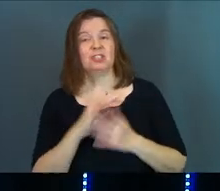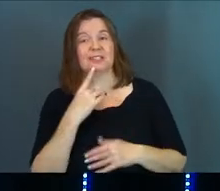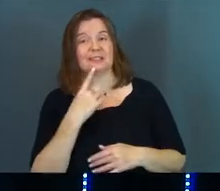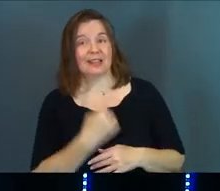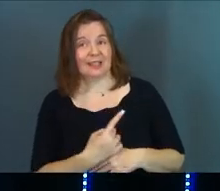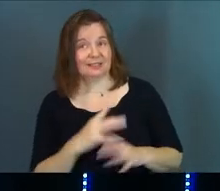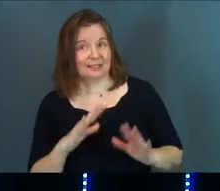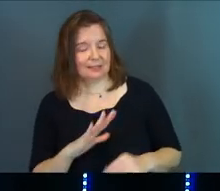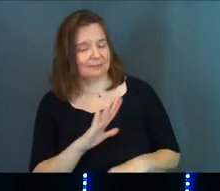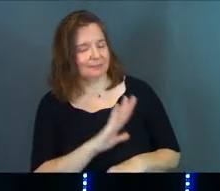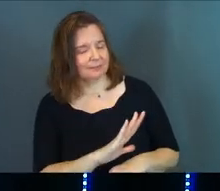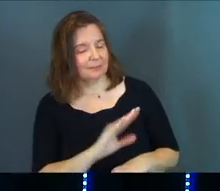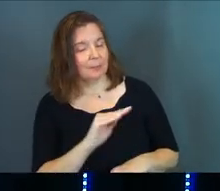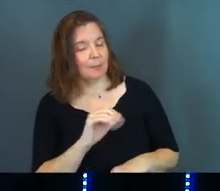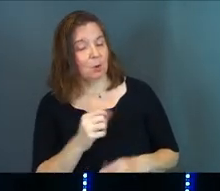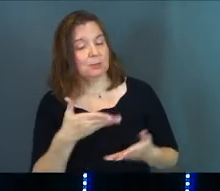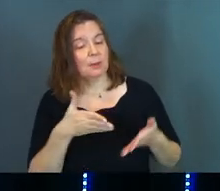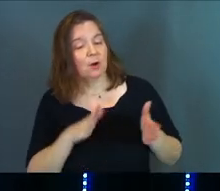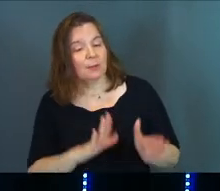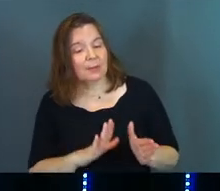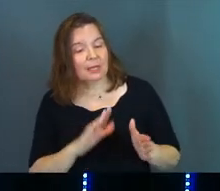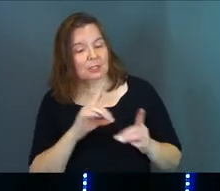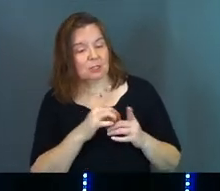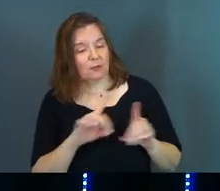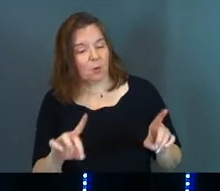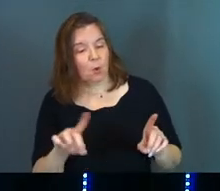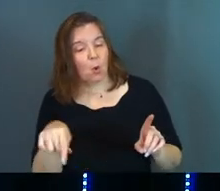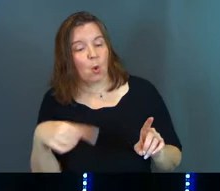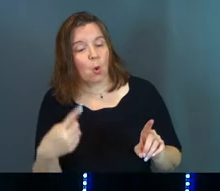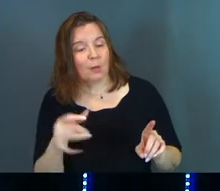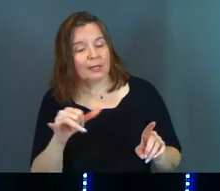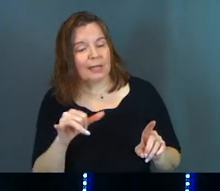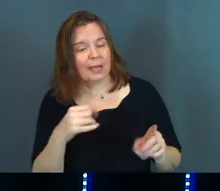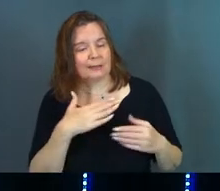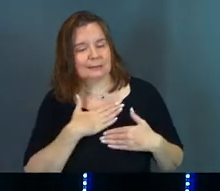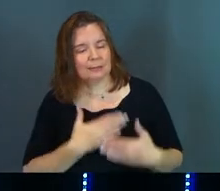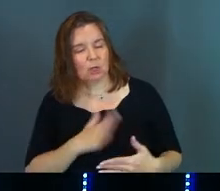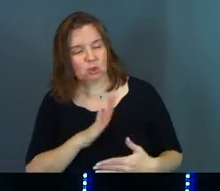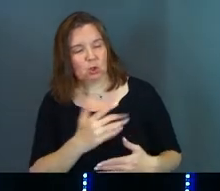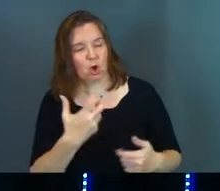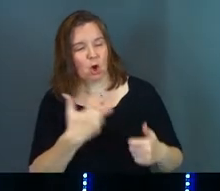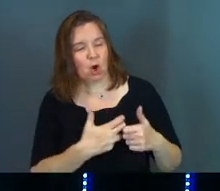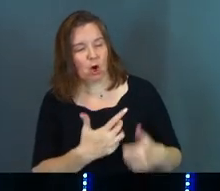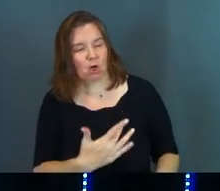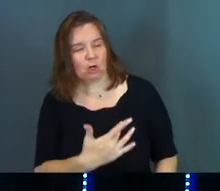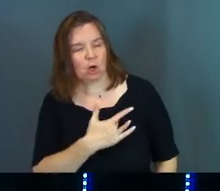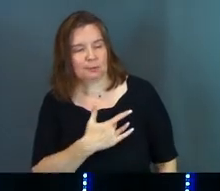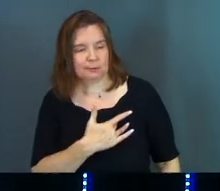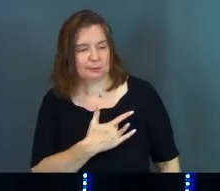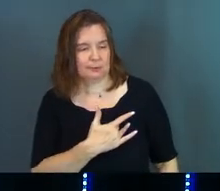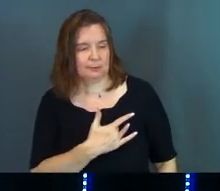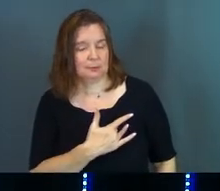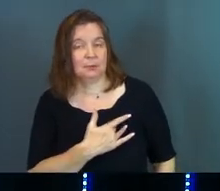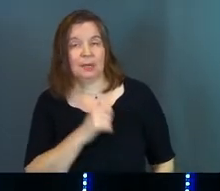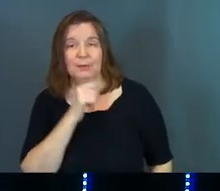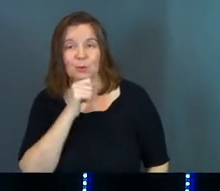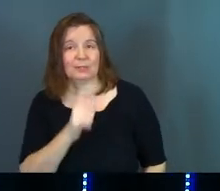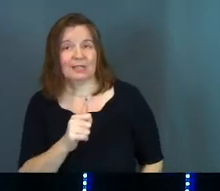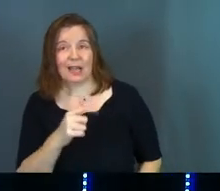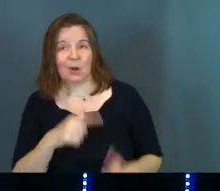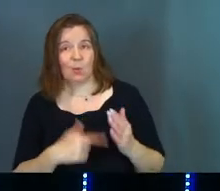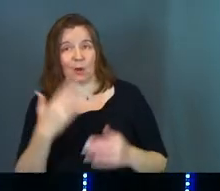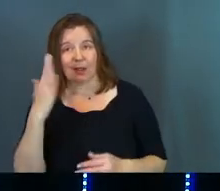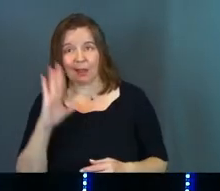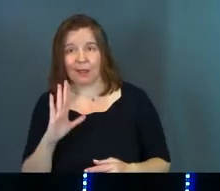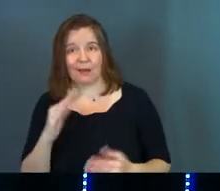Jesus says. Jesus replied, Moses permitted divorce only as a concession to your hard hearts, but it was not